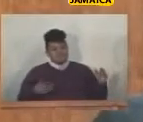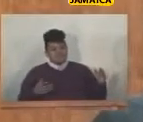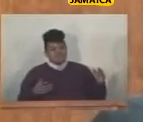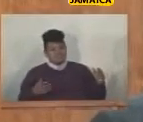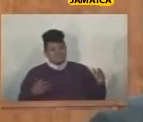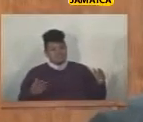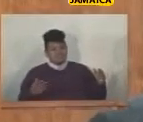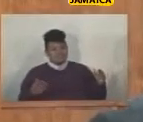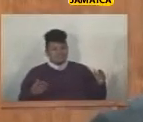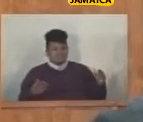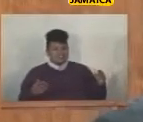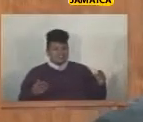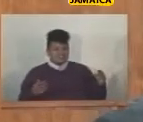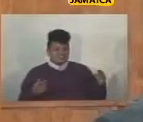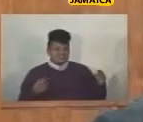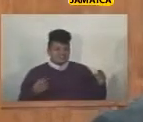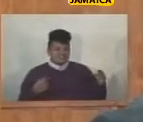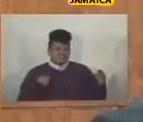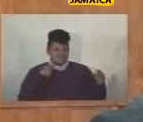you don't need to rewrite